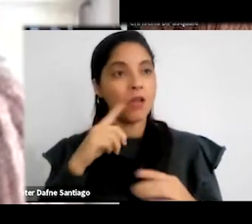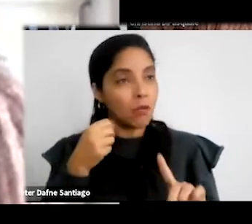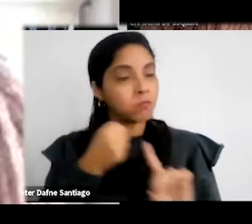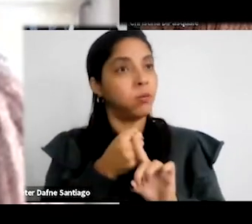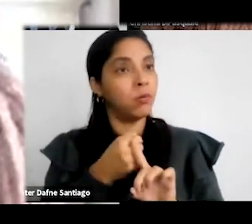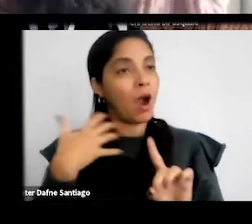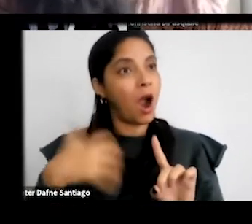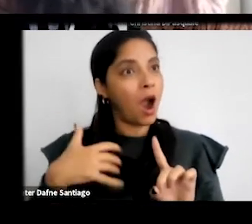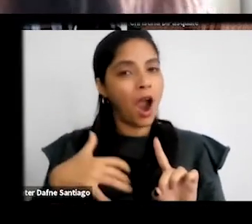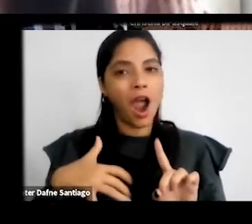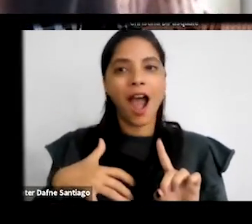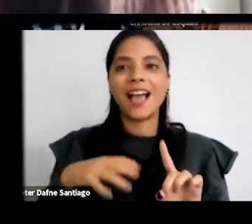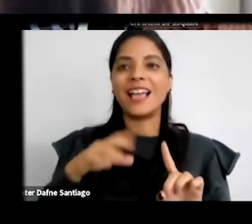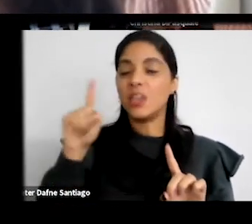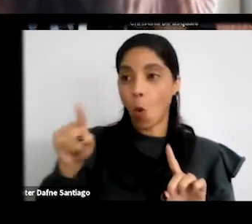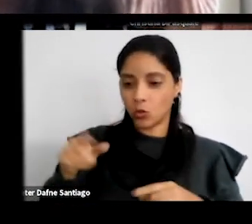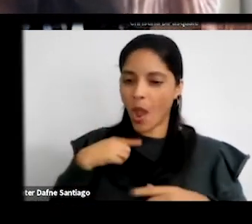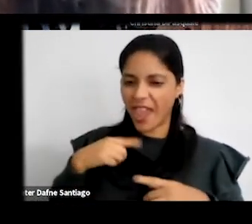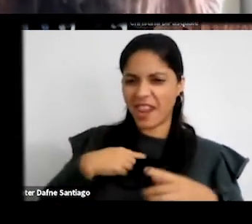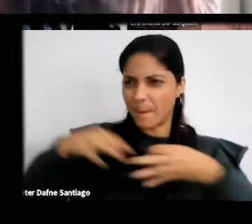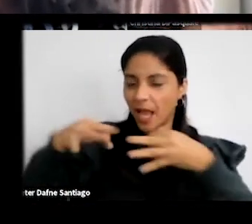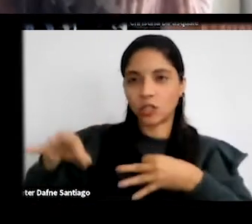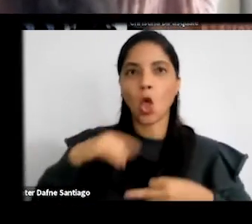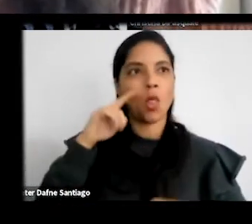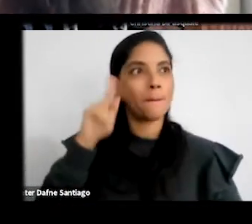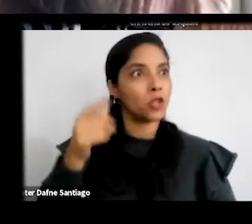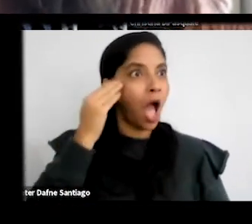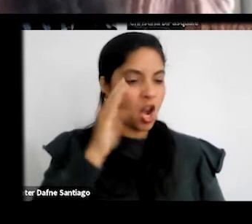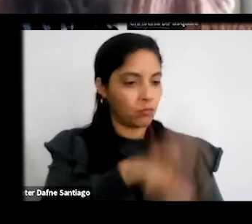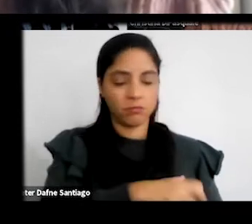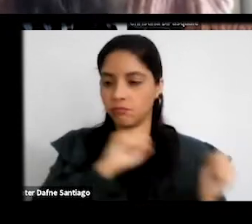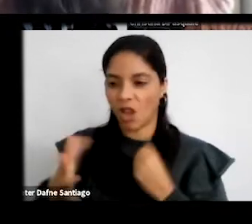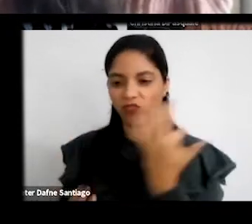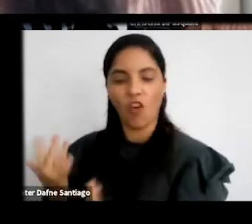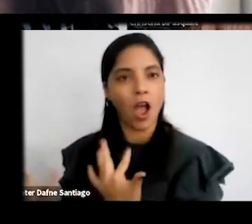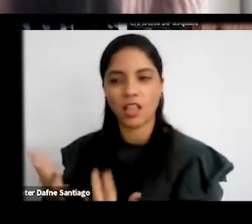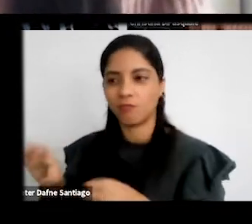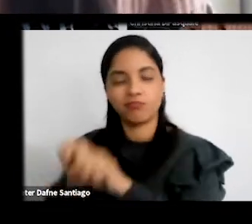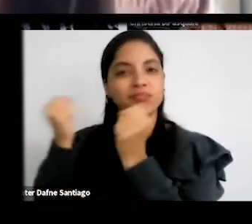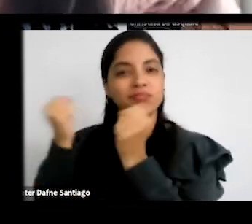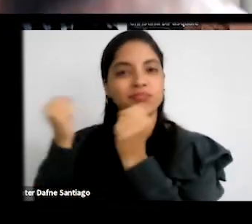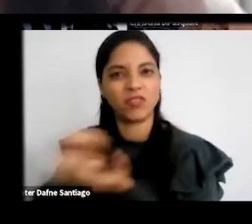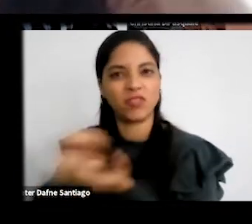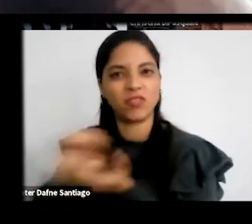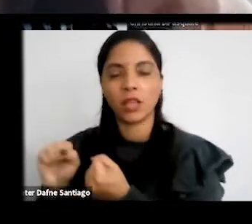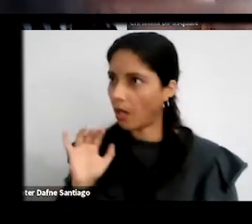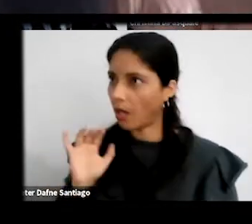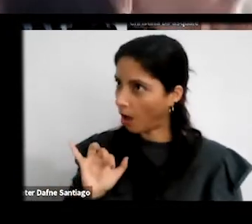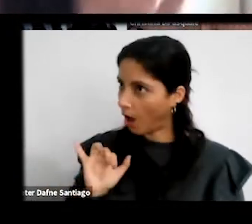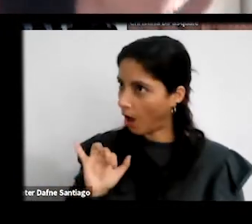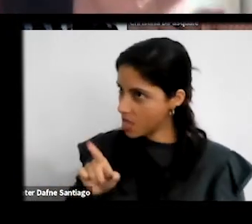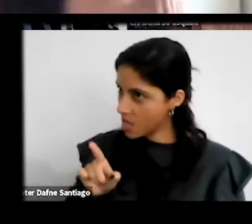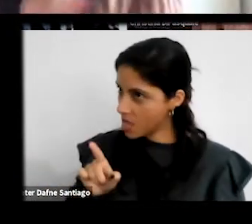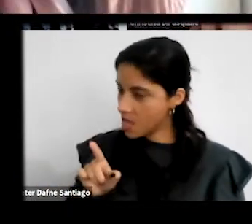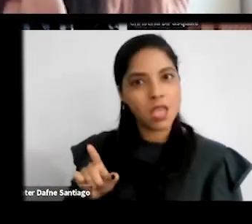the episode. And I was like, what? And he also mentioned it was on the front page of Variety for a week. I was like, the front page of Variety? I'm like, okay,